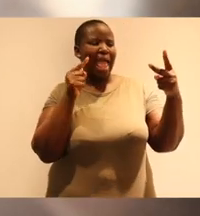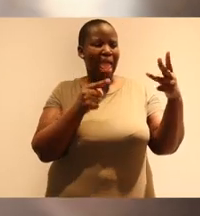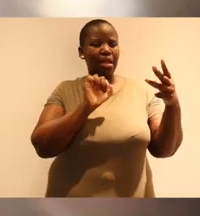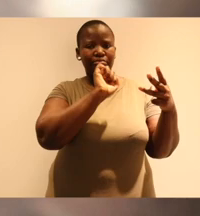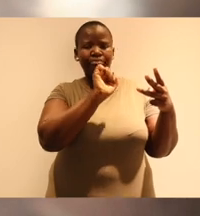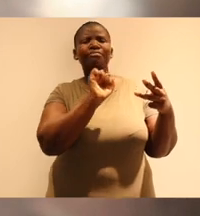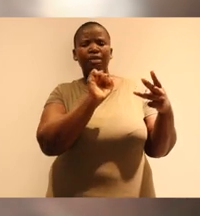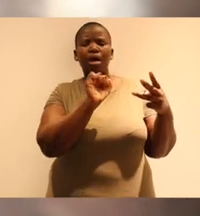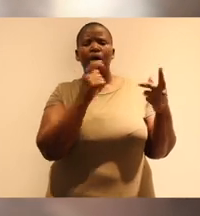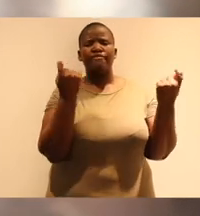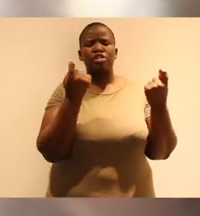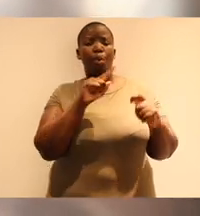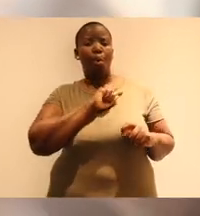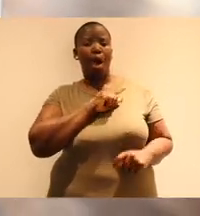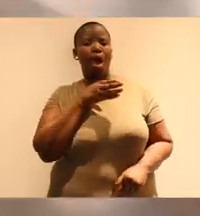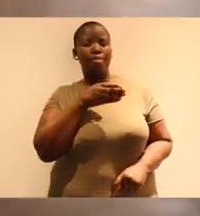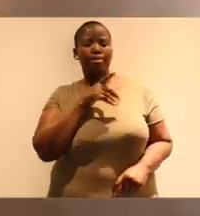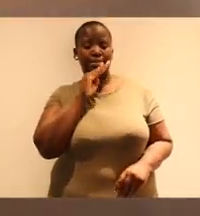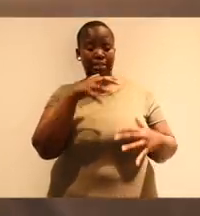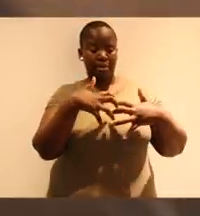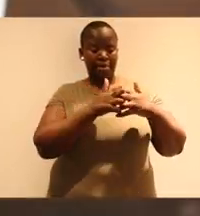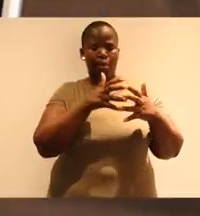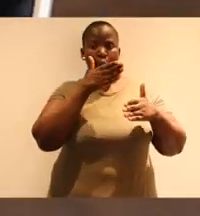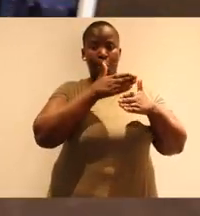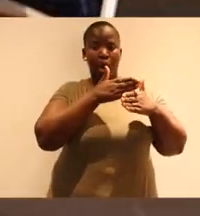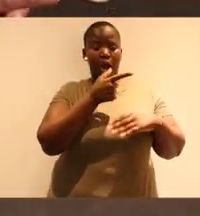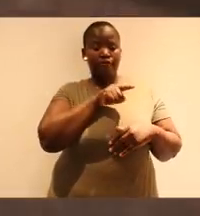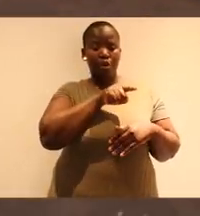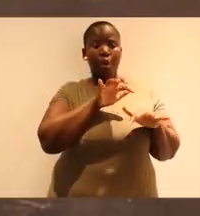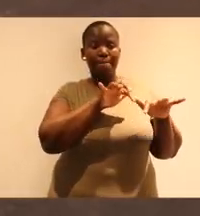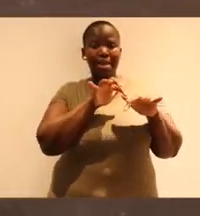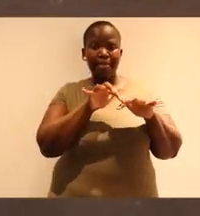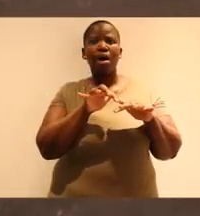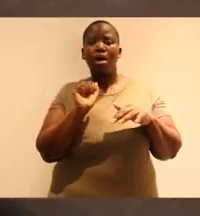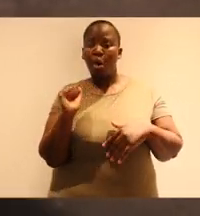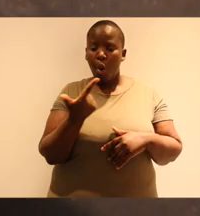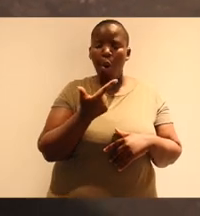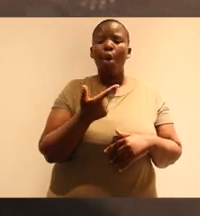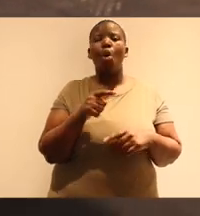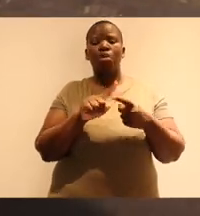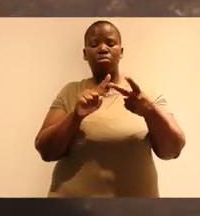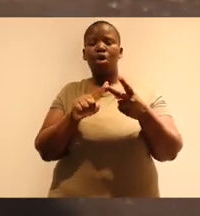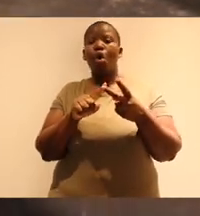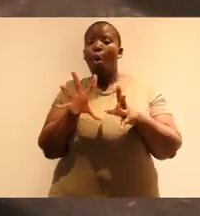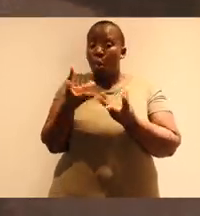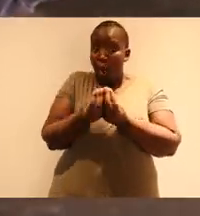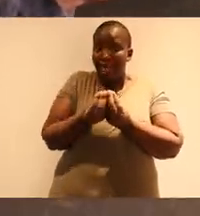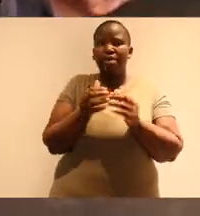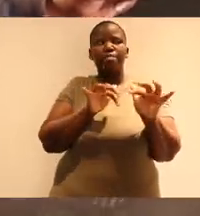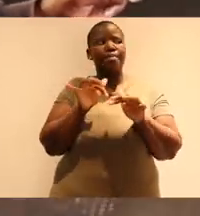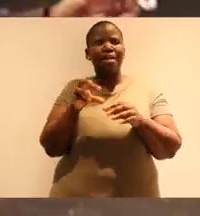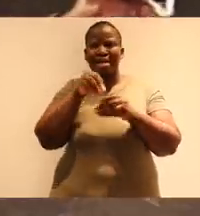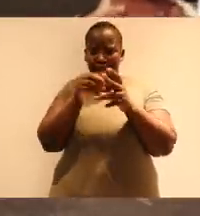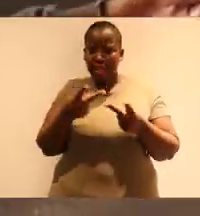it exists. And that is creating works for people and with the people and within the